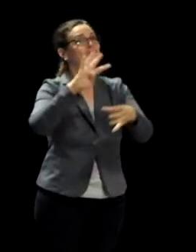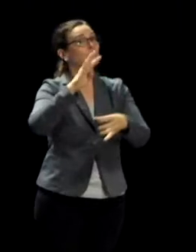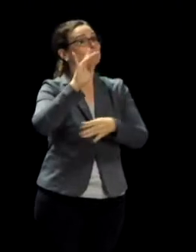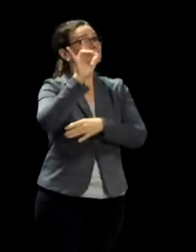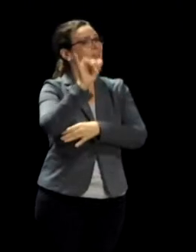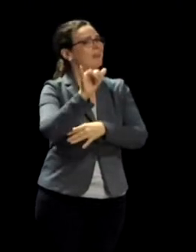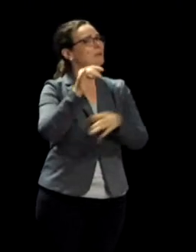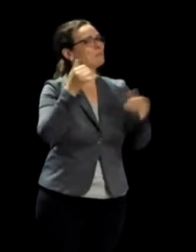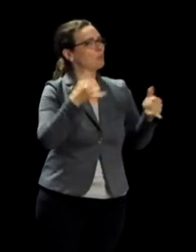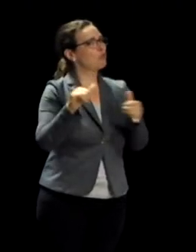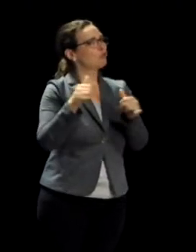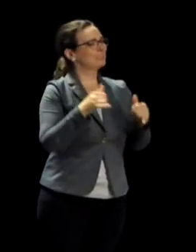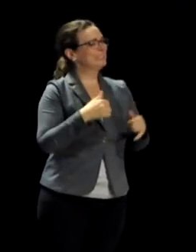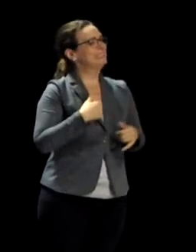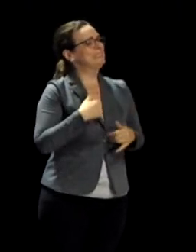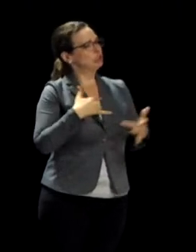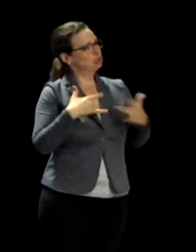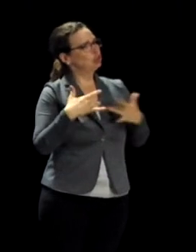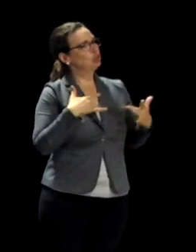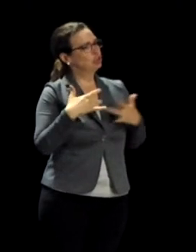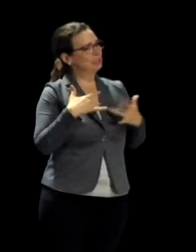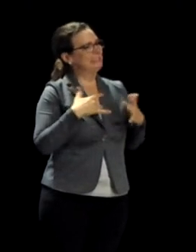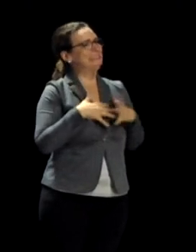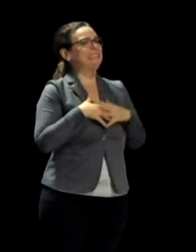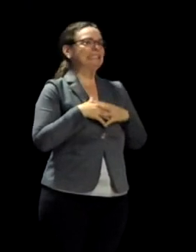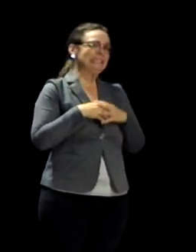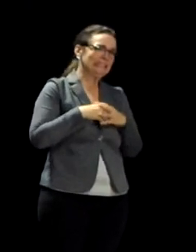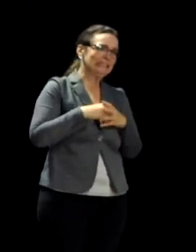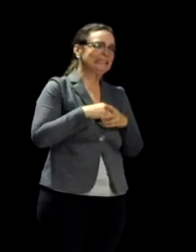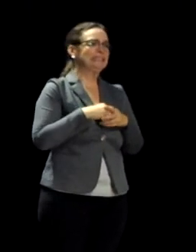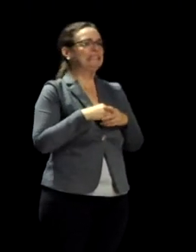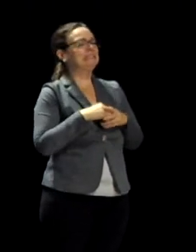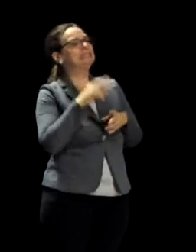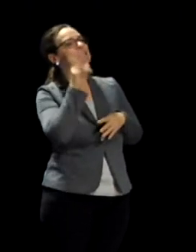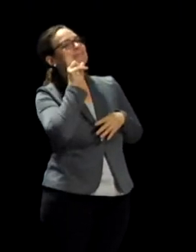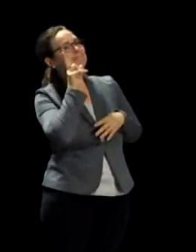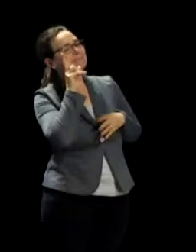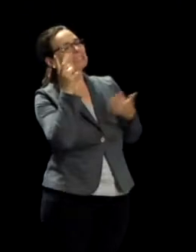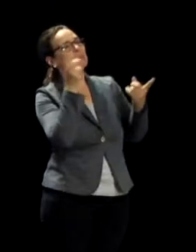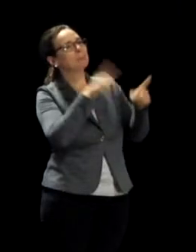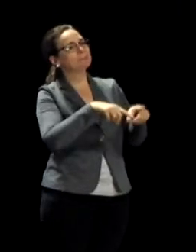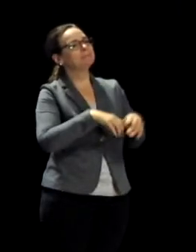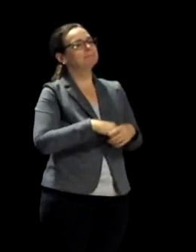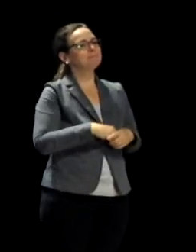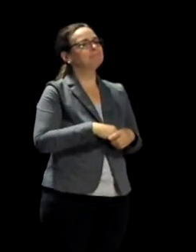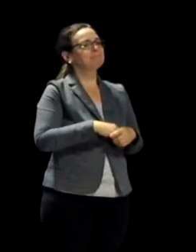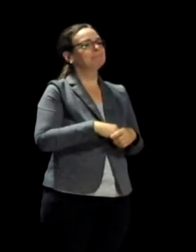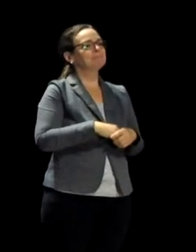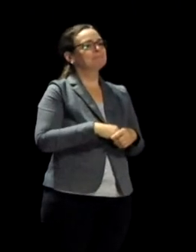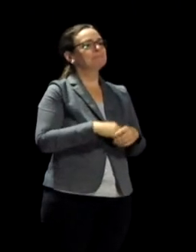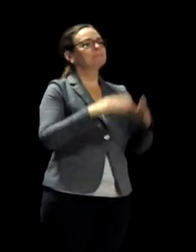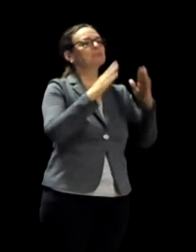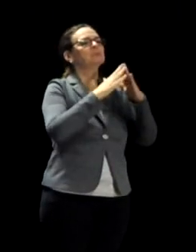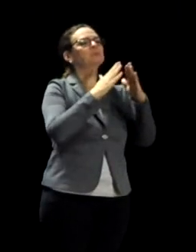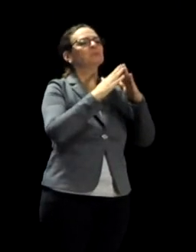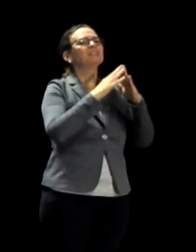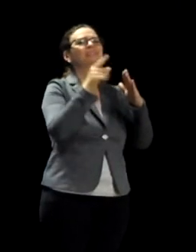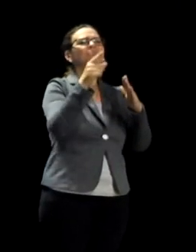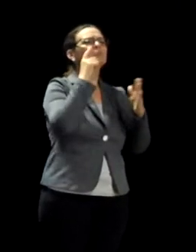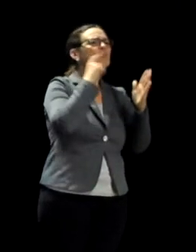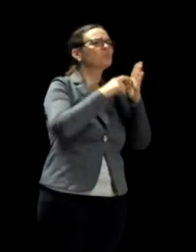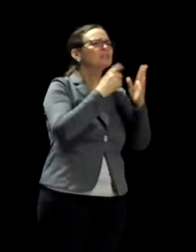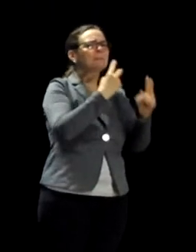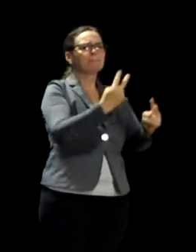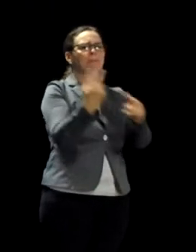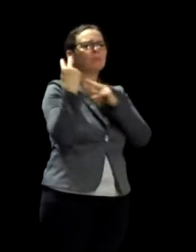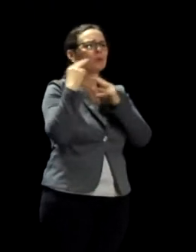we'll see. Yeah, I think we'll see. Other communities saw Memorial Day activity happen. They've seen different events in the community. We'll